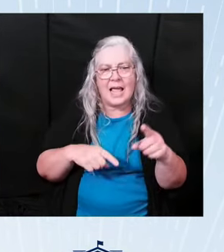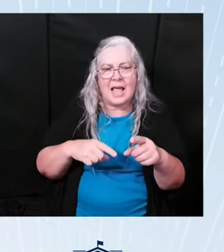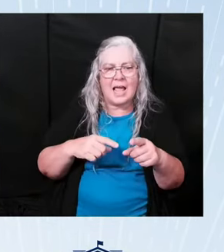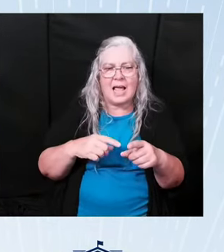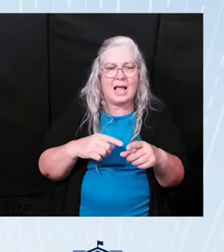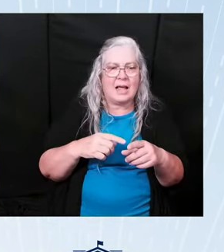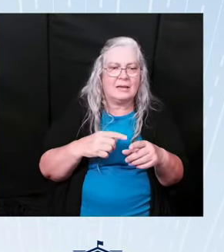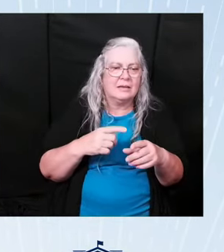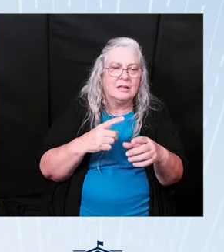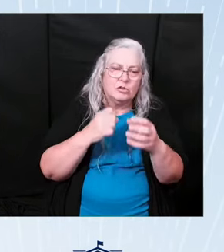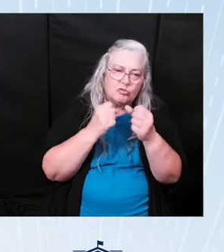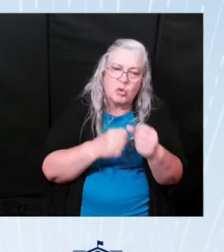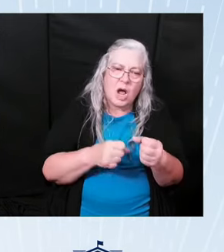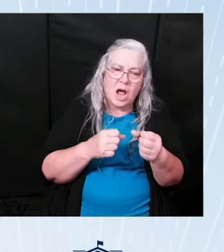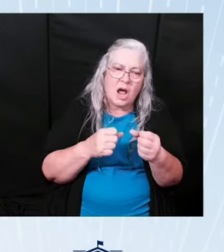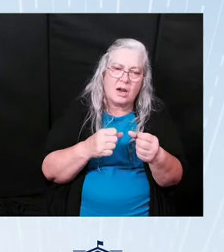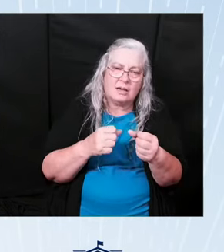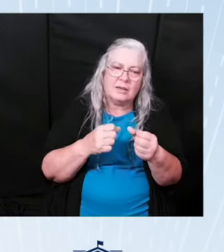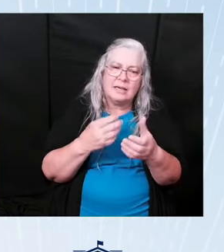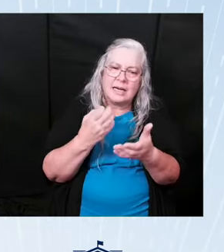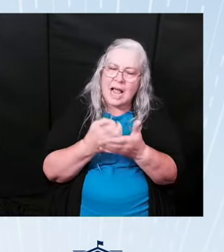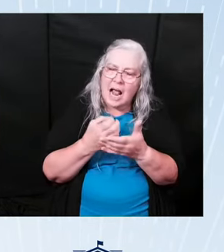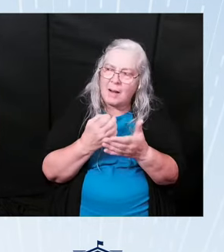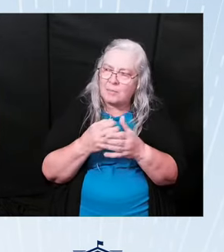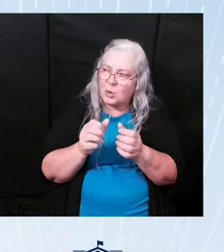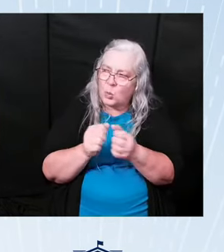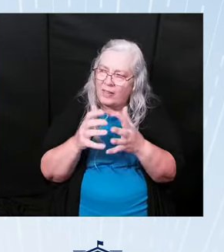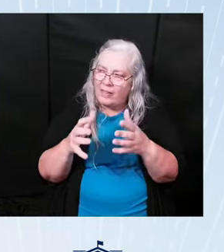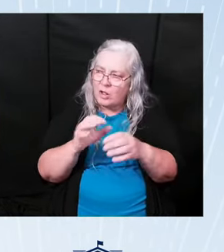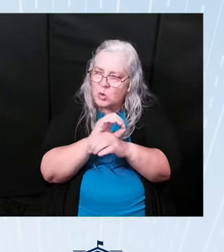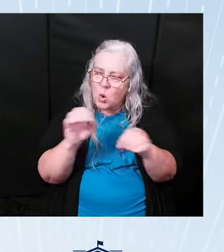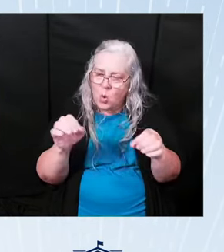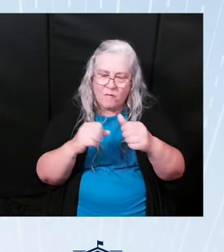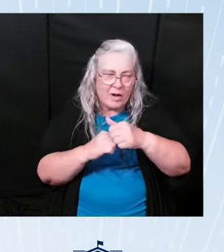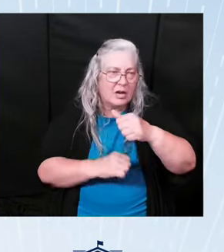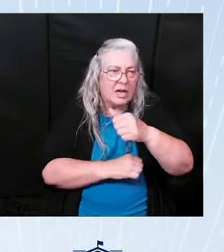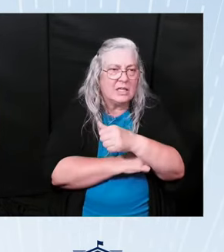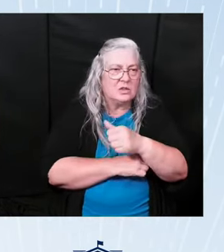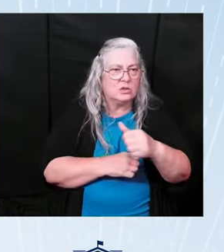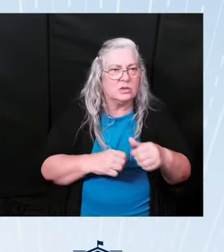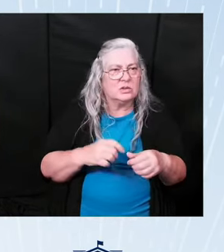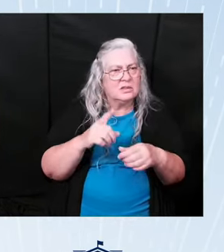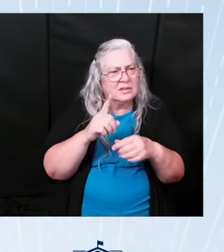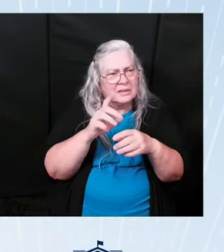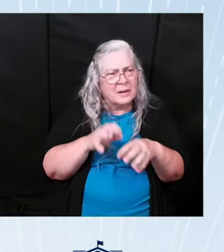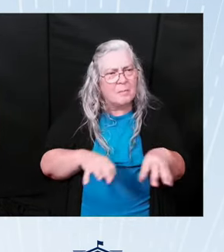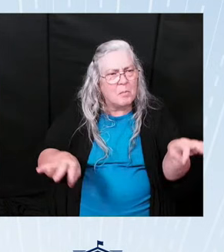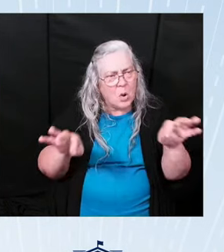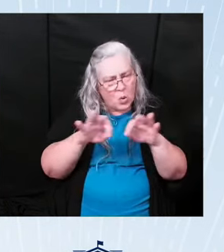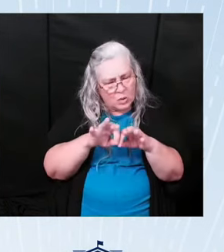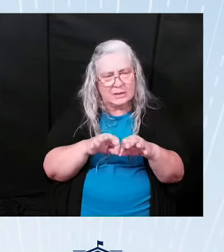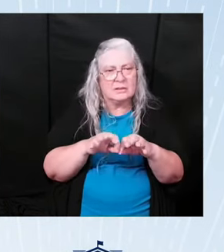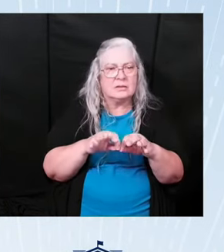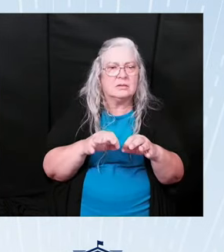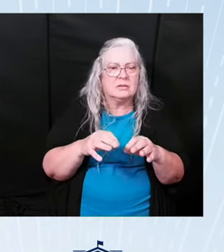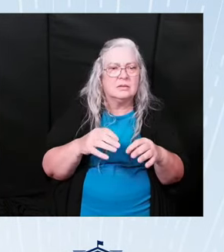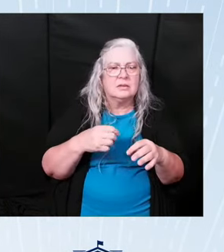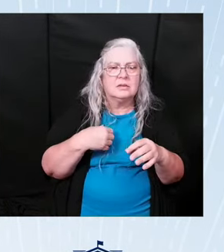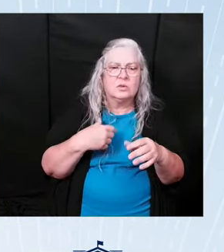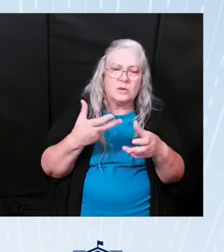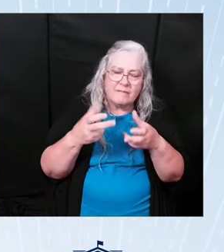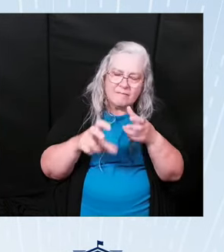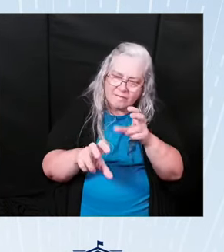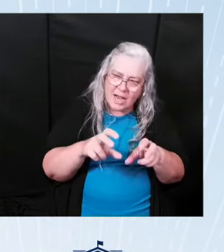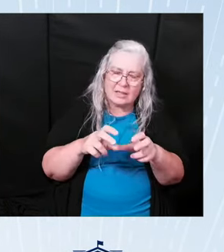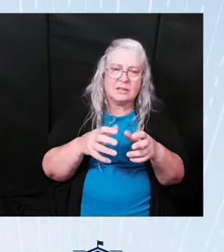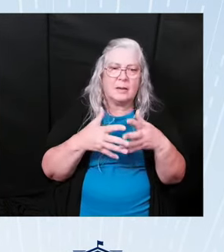cornerstone upon which everything rests. The president believes that when we invest in America, when we invest in the people, we invest